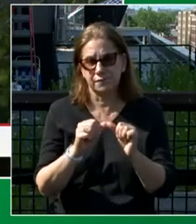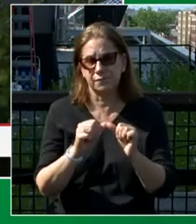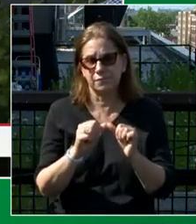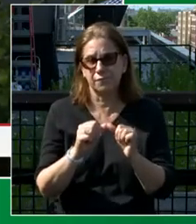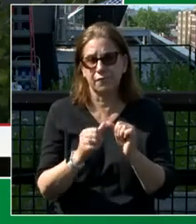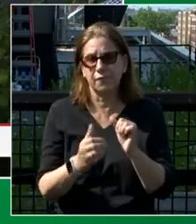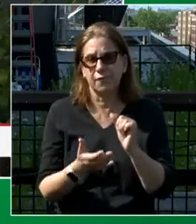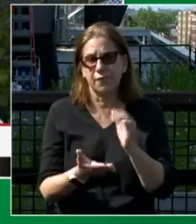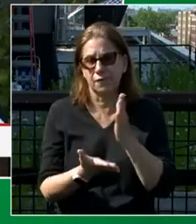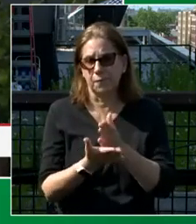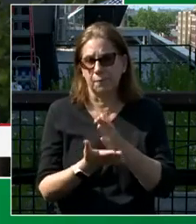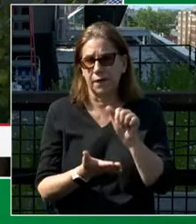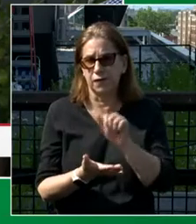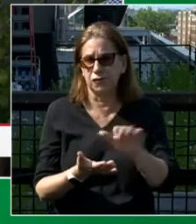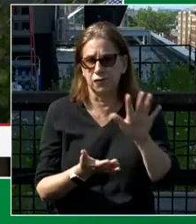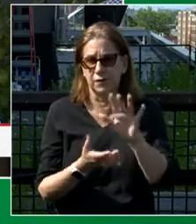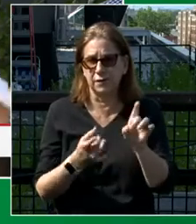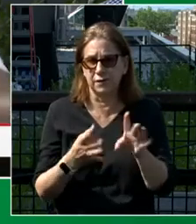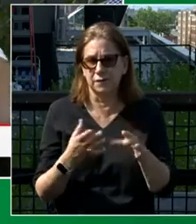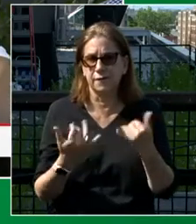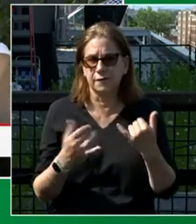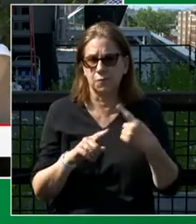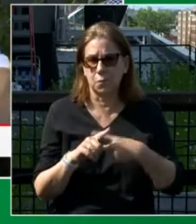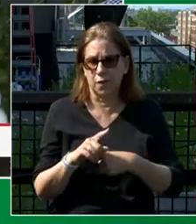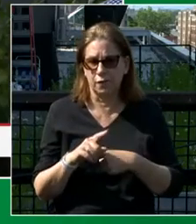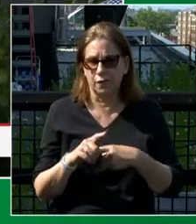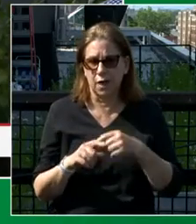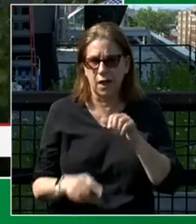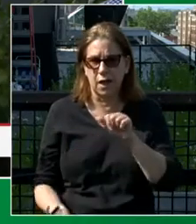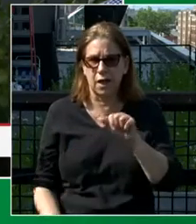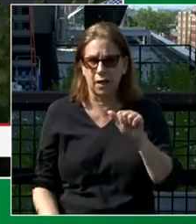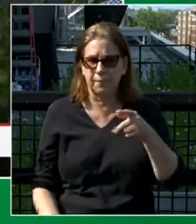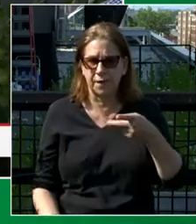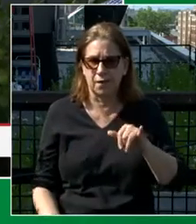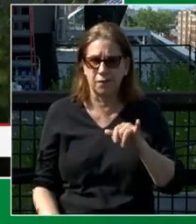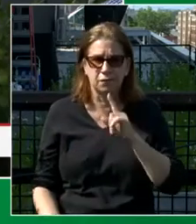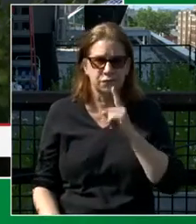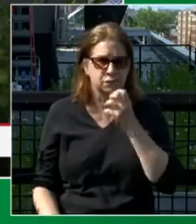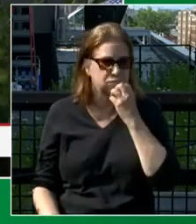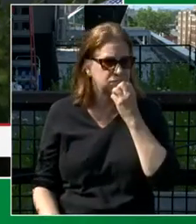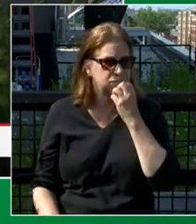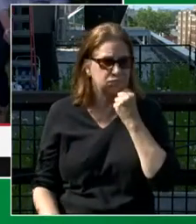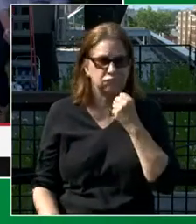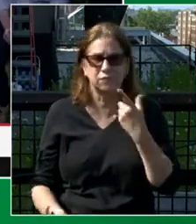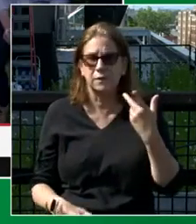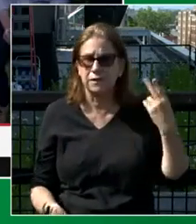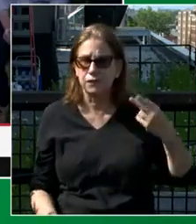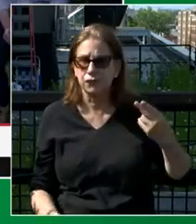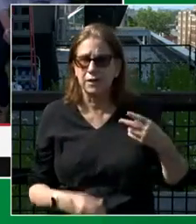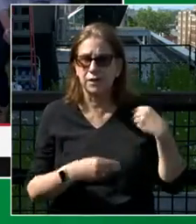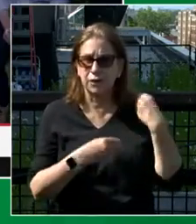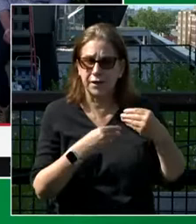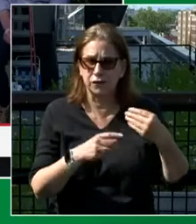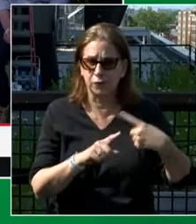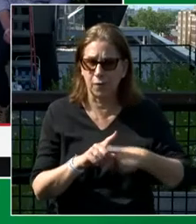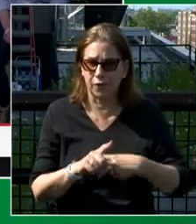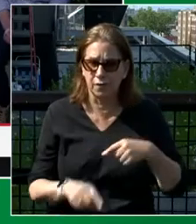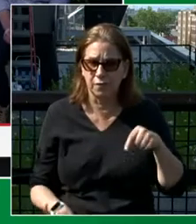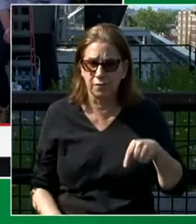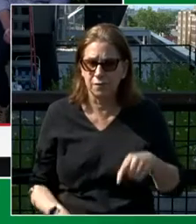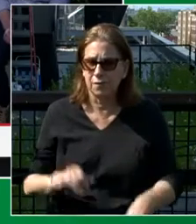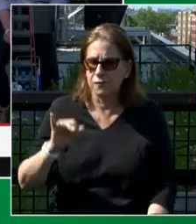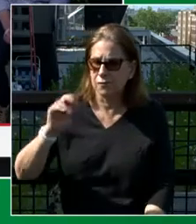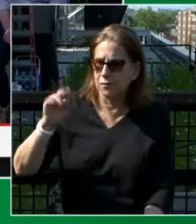and so that we fight for this throughout the entire year. Fantastic. Congratulations. Fantastic. And for those watching, what's the best way to